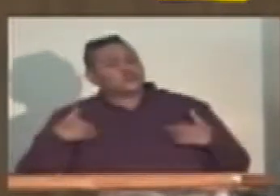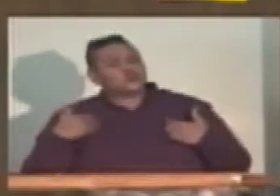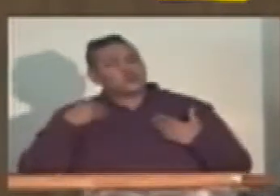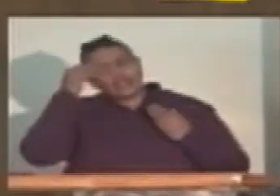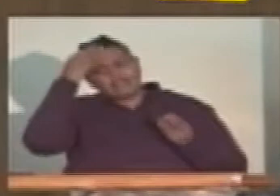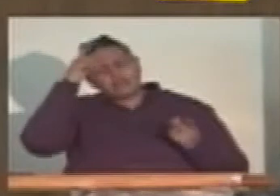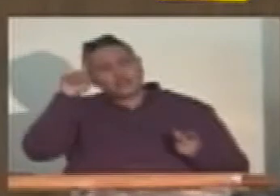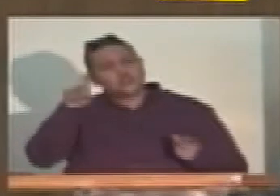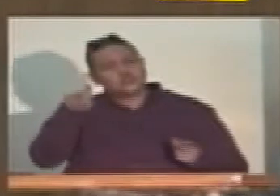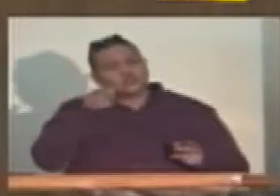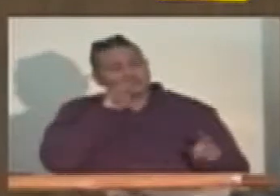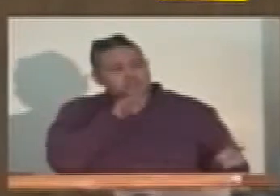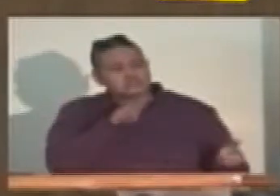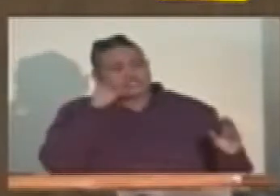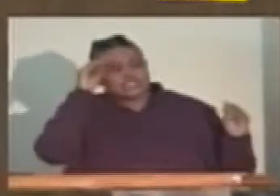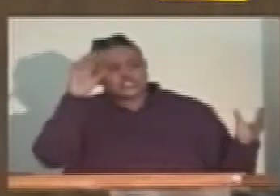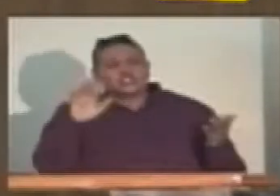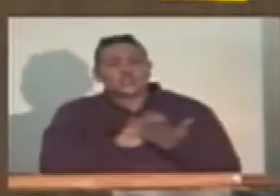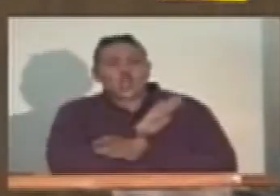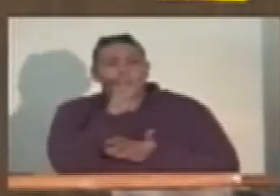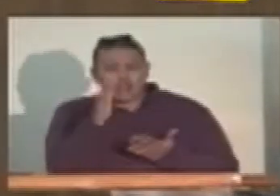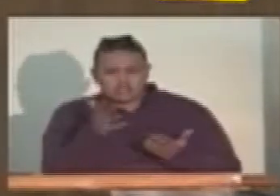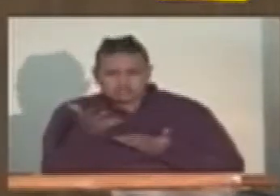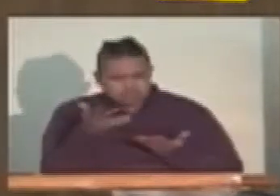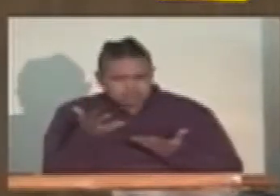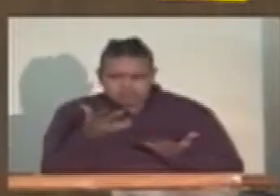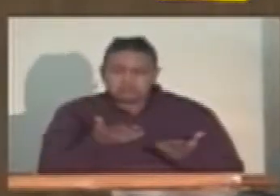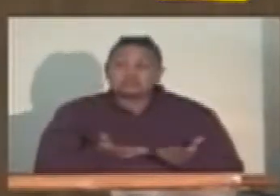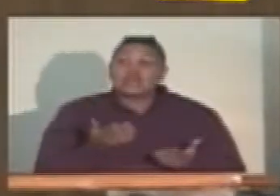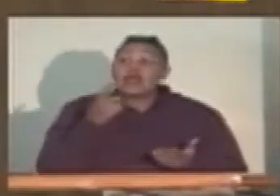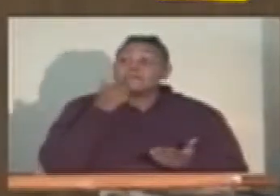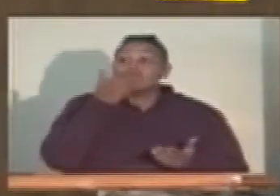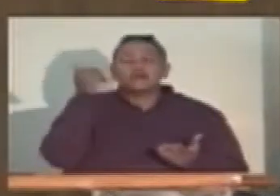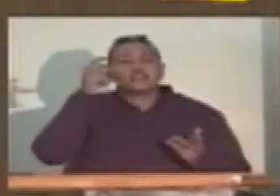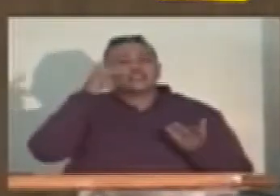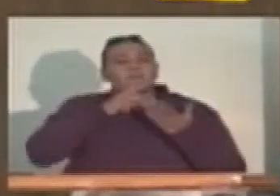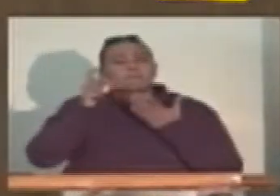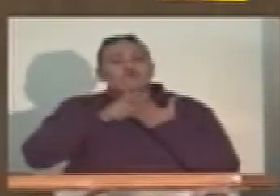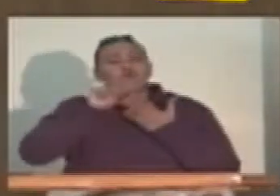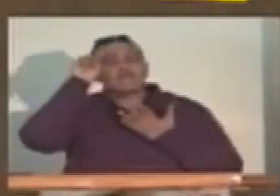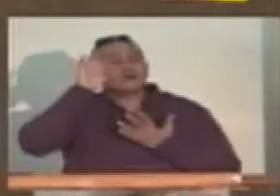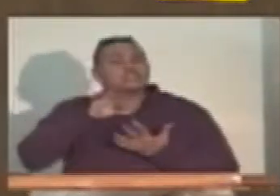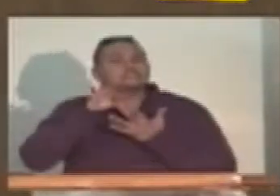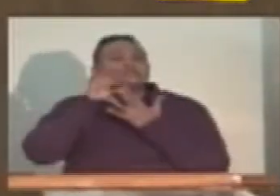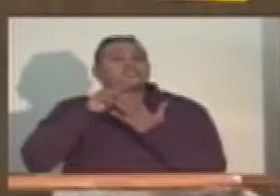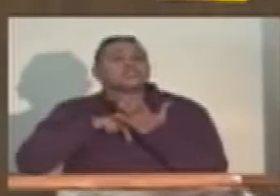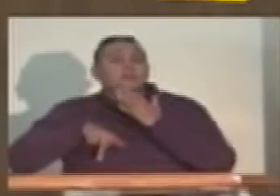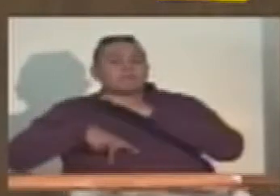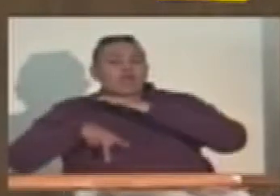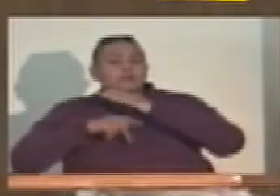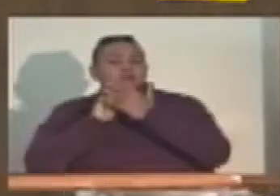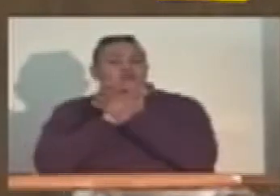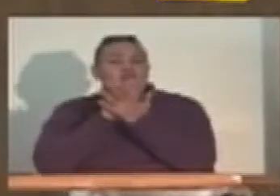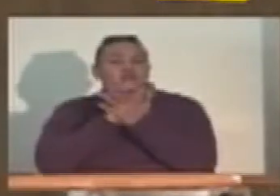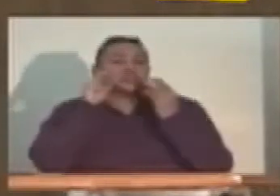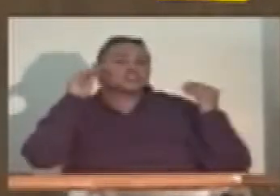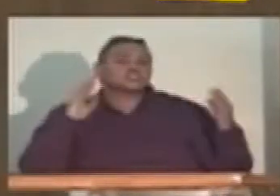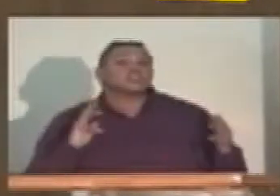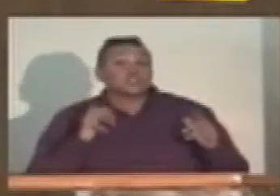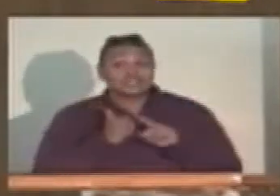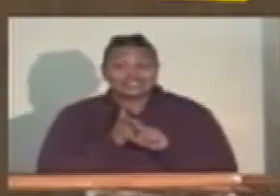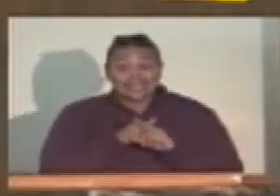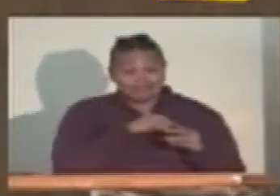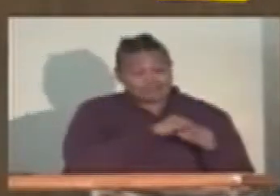Information should collaborate with the teachers' colleges and implement a program for specialist primary school teachers